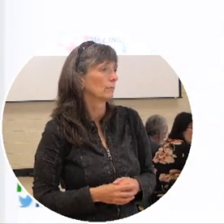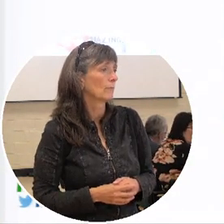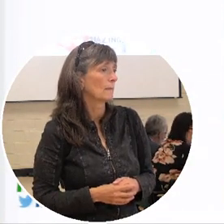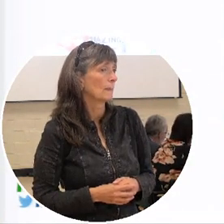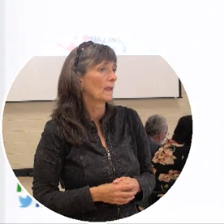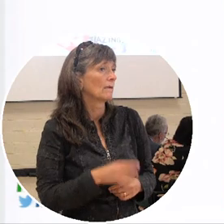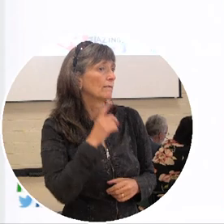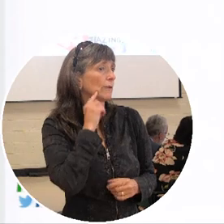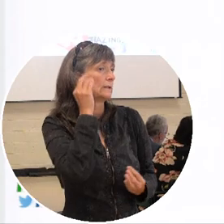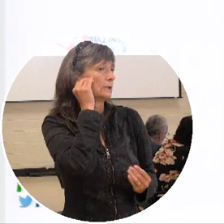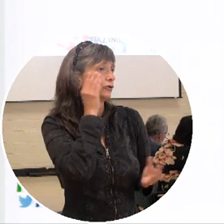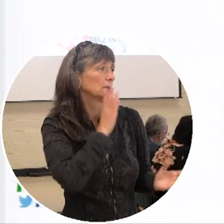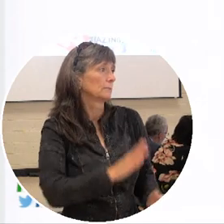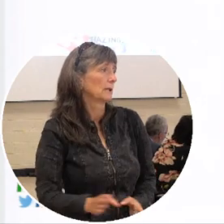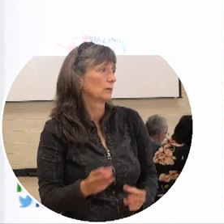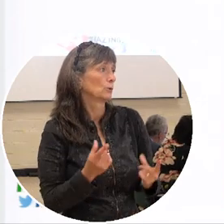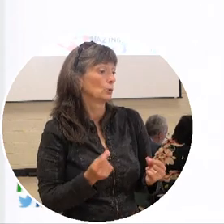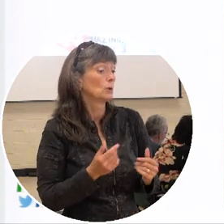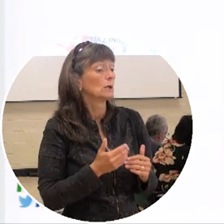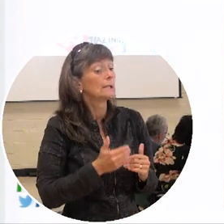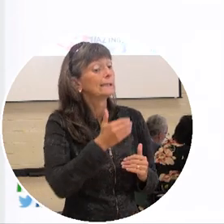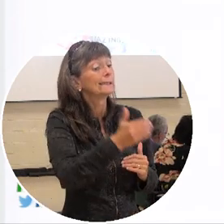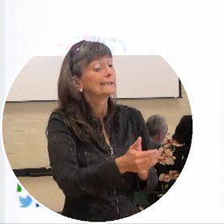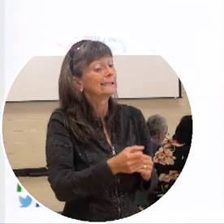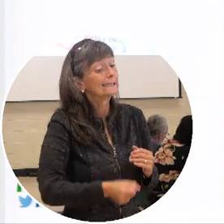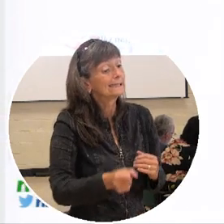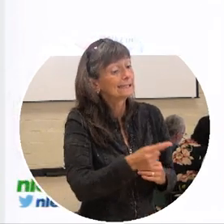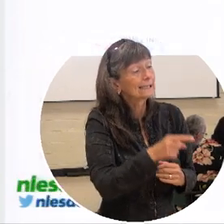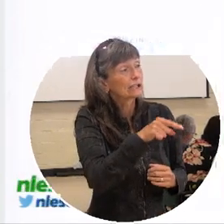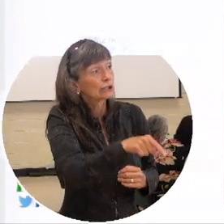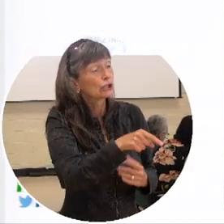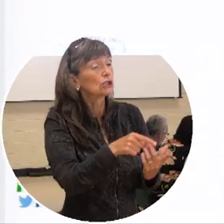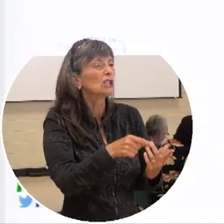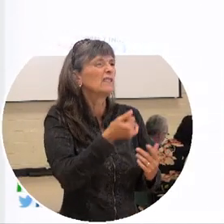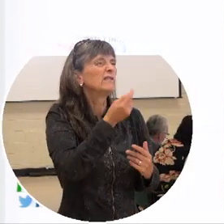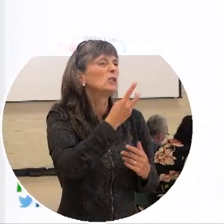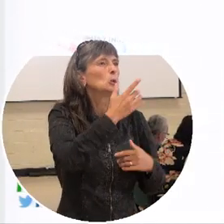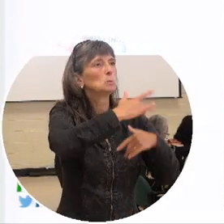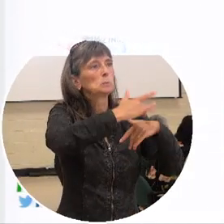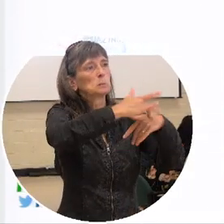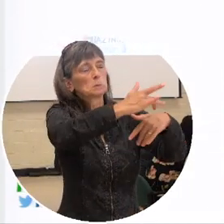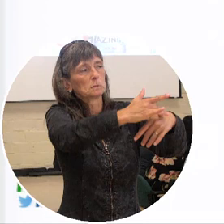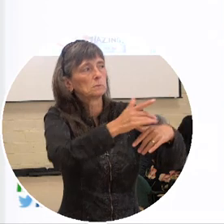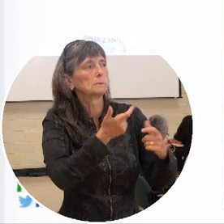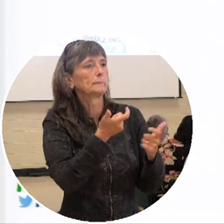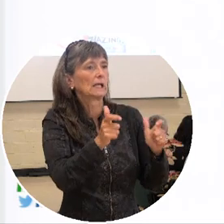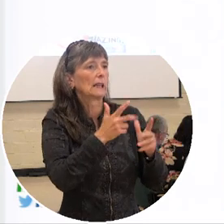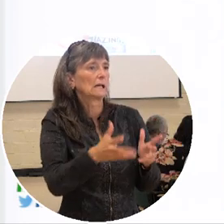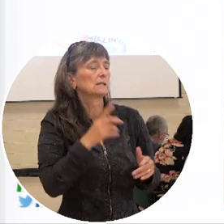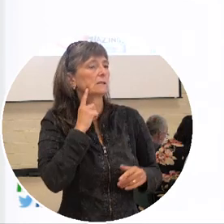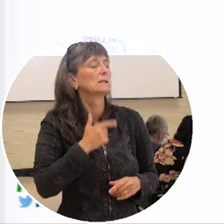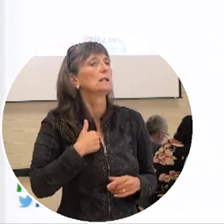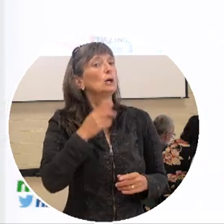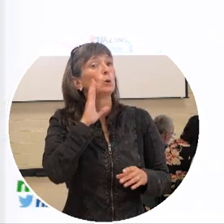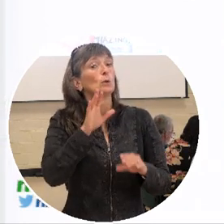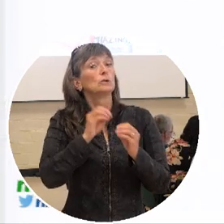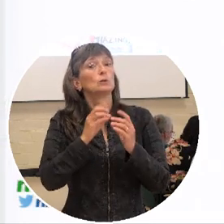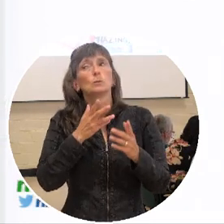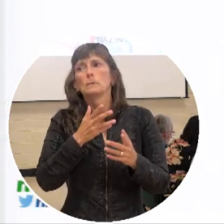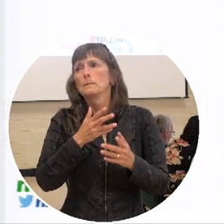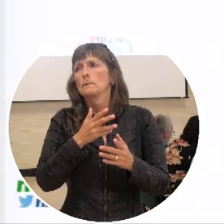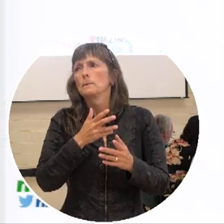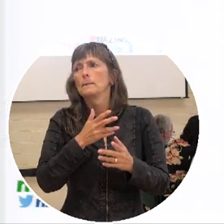strategic plan. Looking forward into next year, just a few treetop items. Hazing prevention program will be introduced this